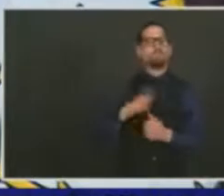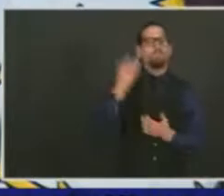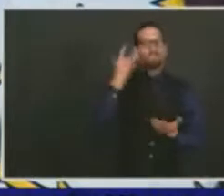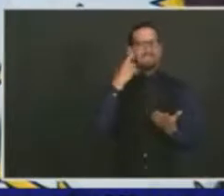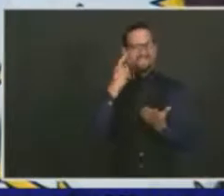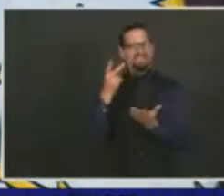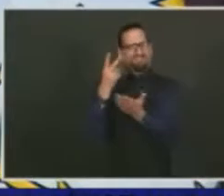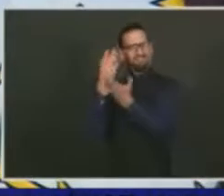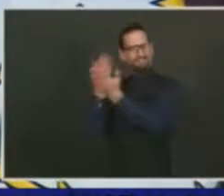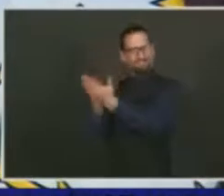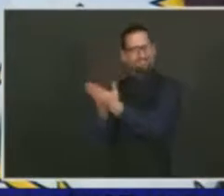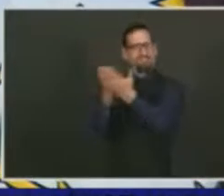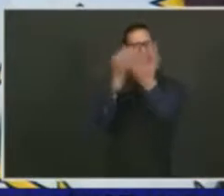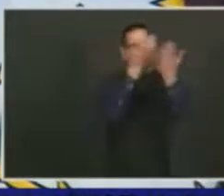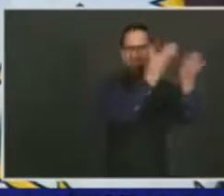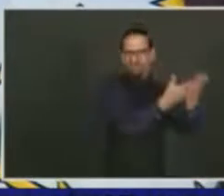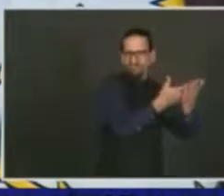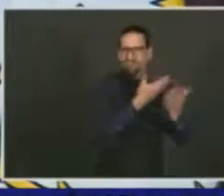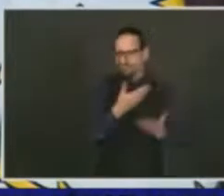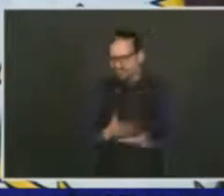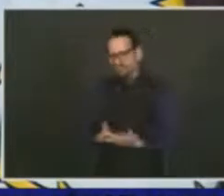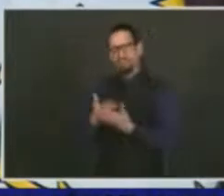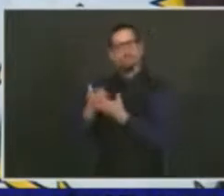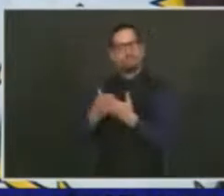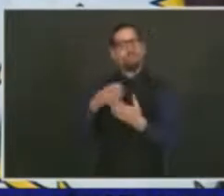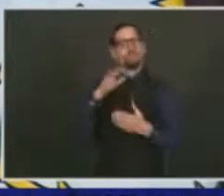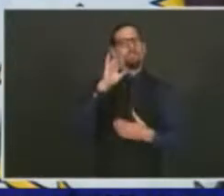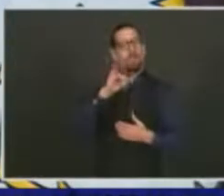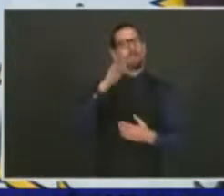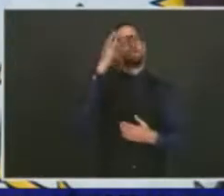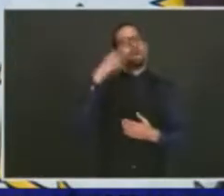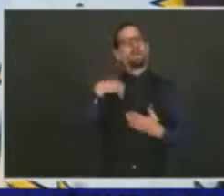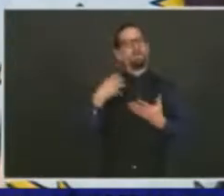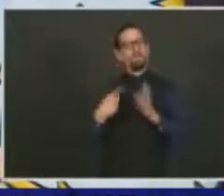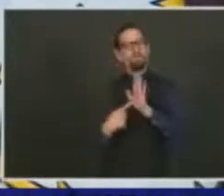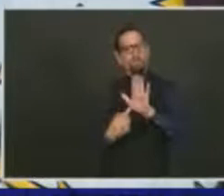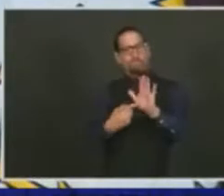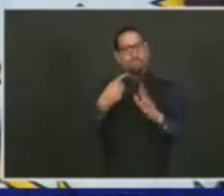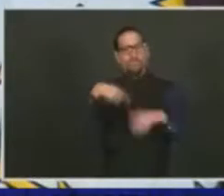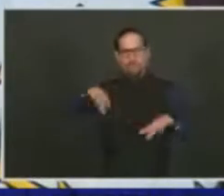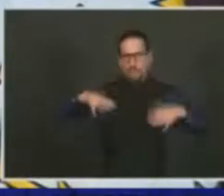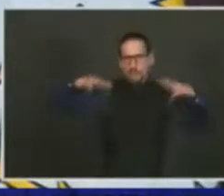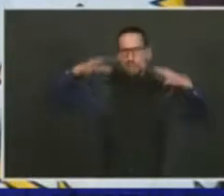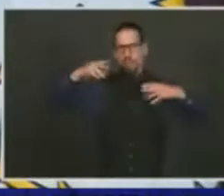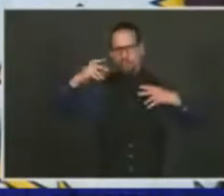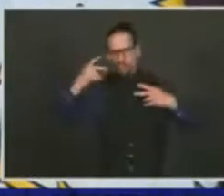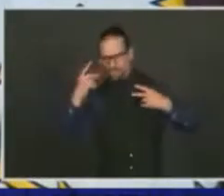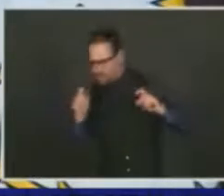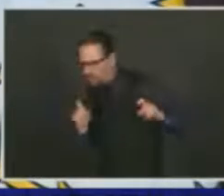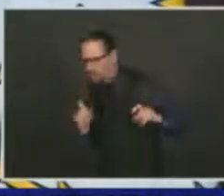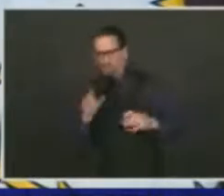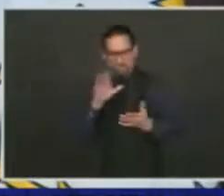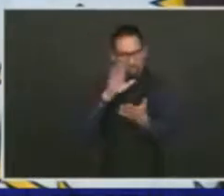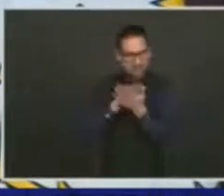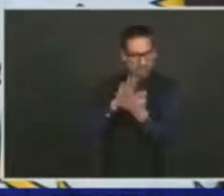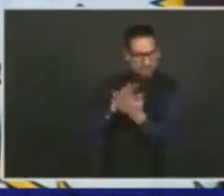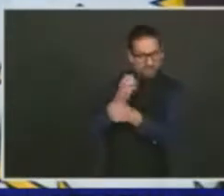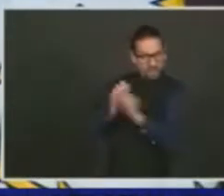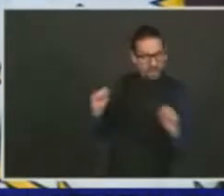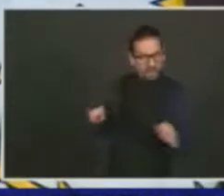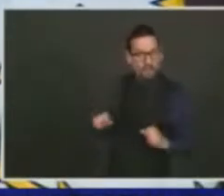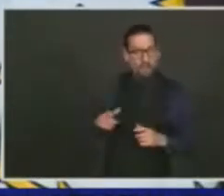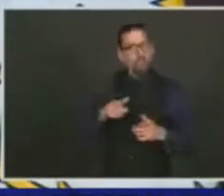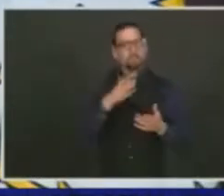Should I keep sending my children to school? School districts are wondering, should we just go ahead and do virtual in light of